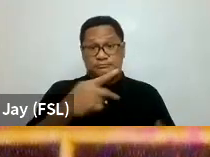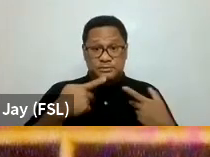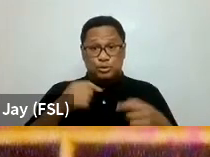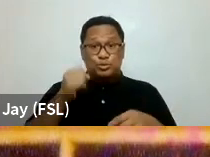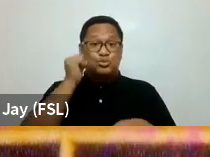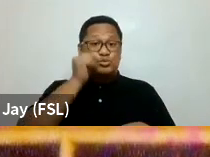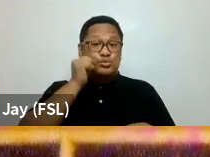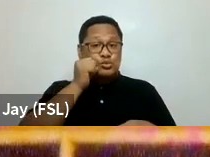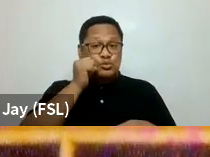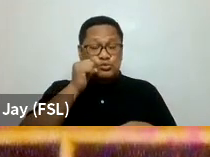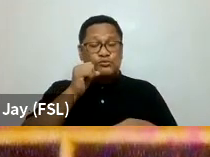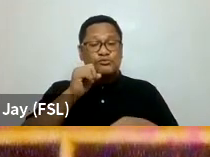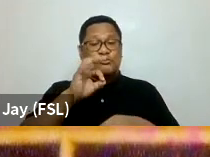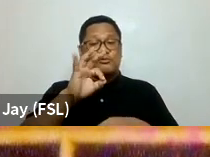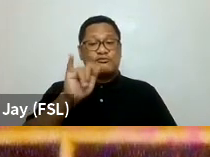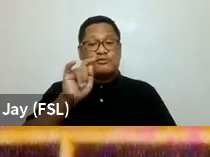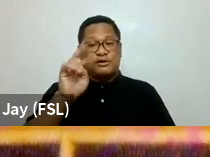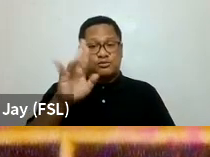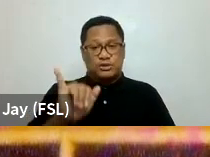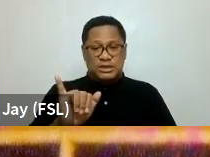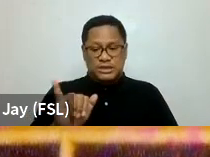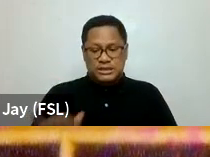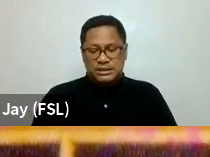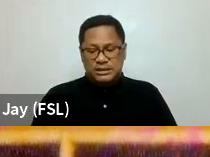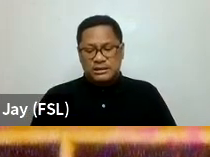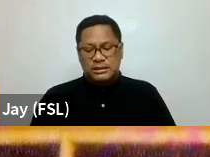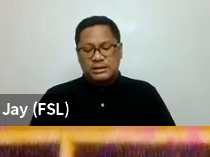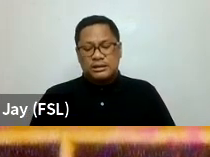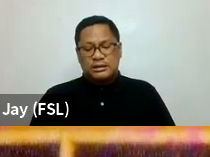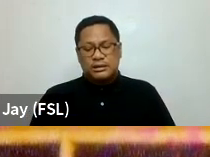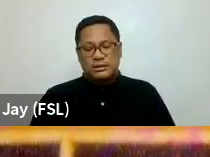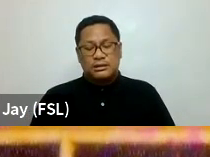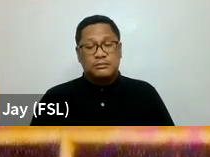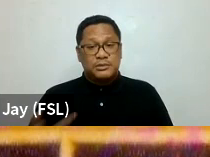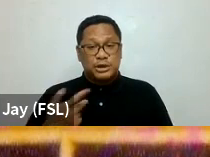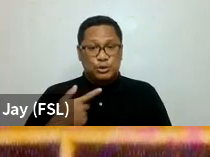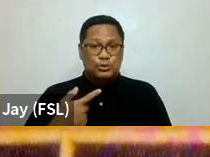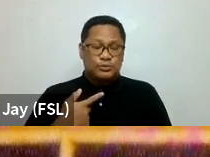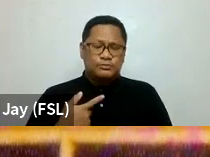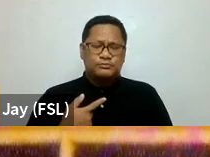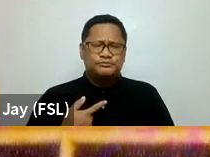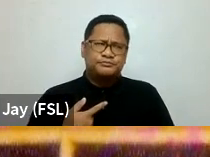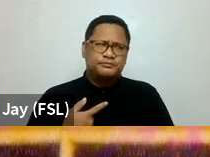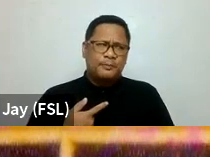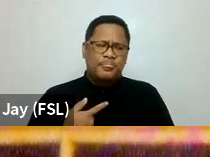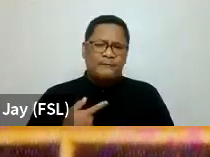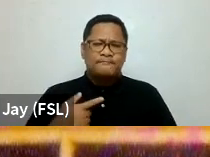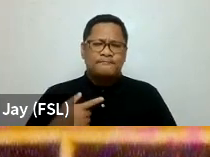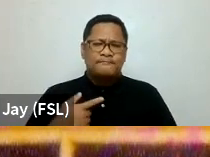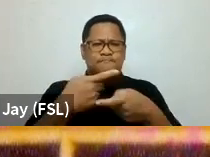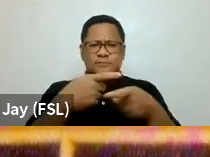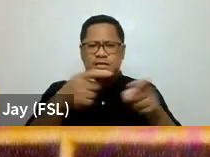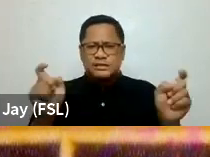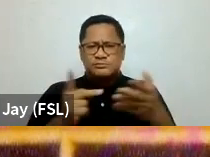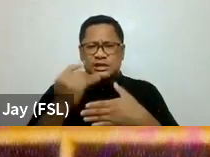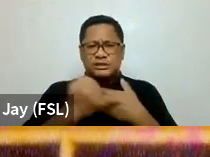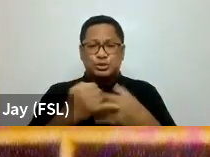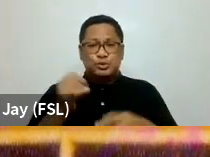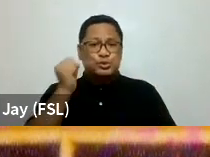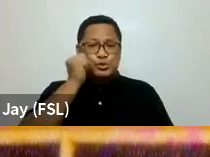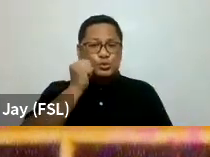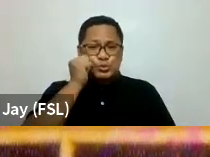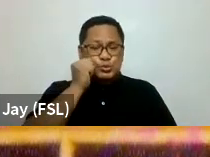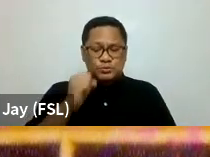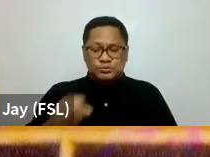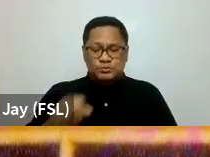factory sila dito. If soap factory kami, merong that's the biggest project in soap. I forget the